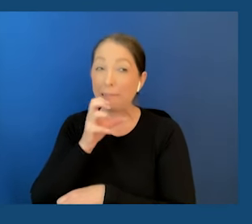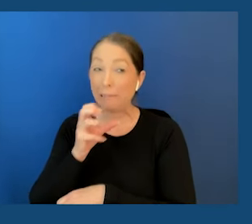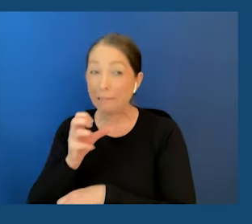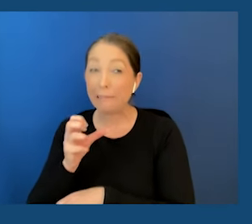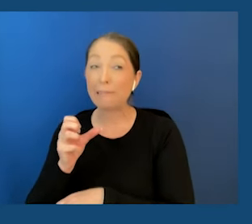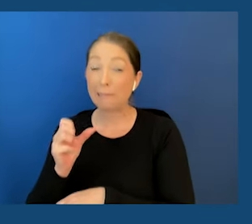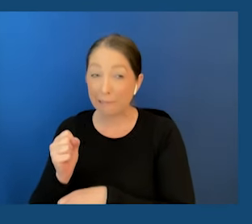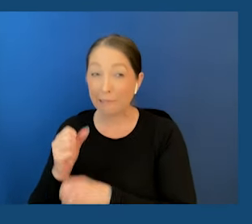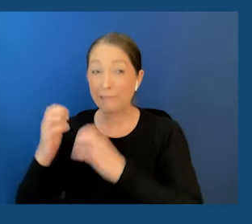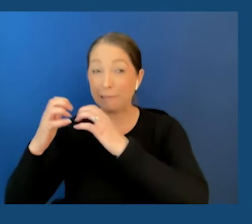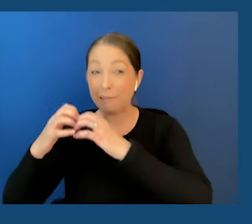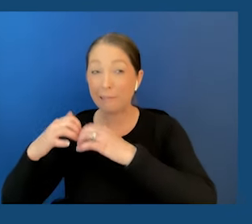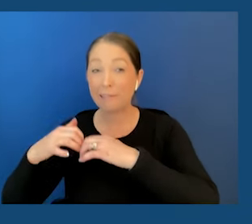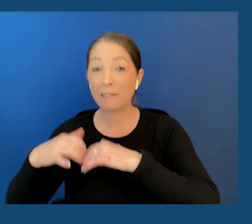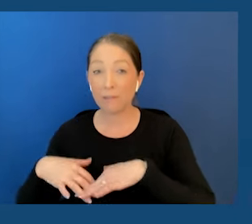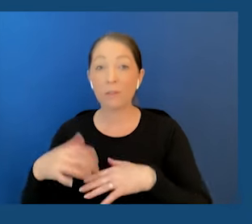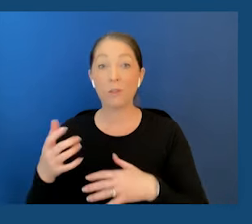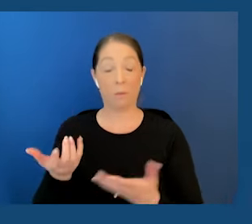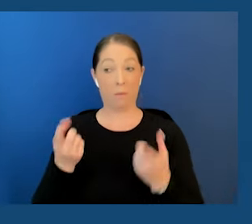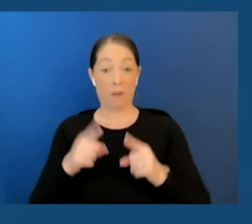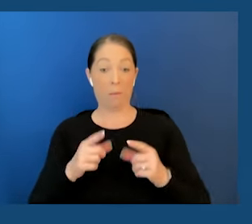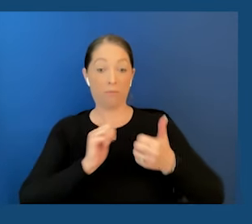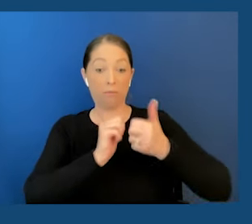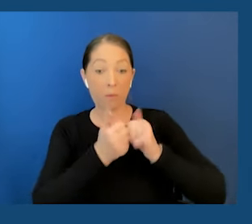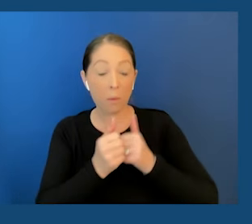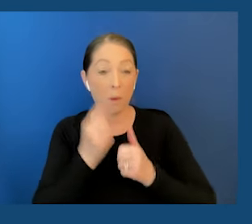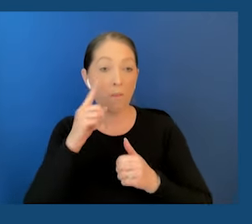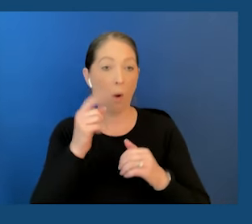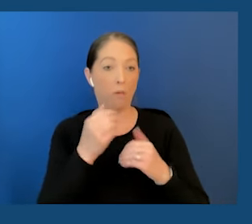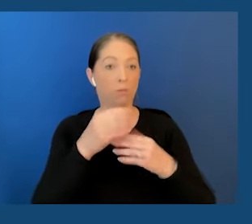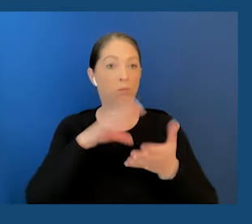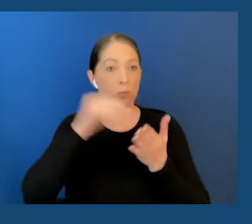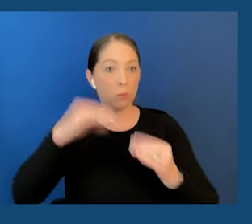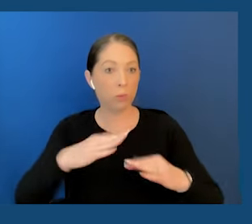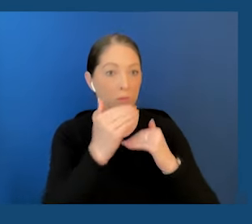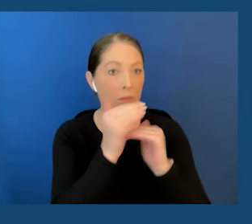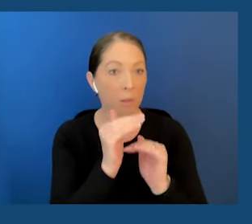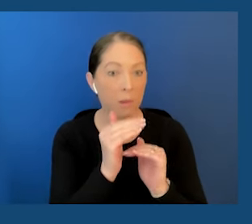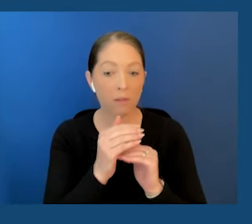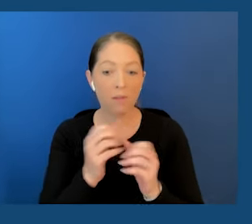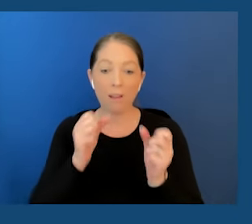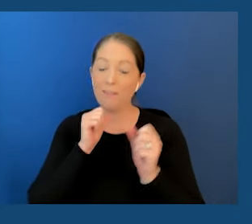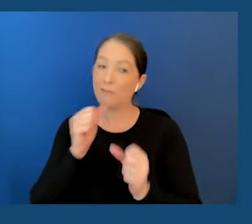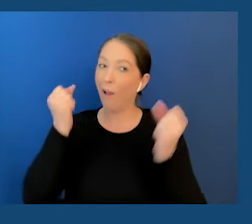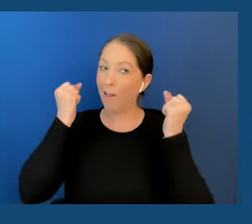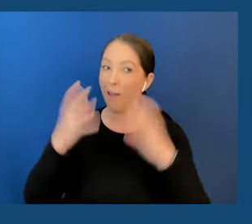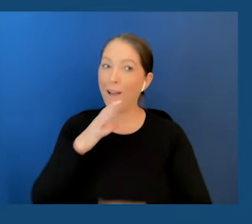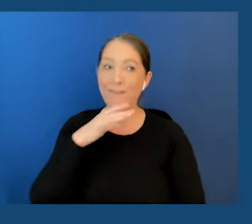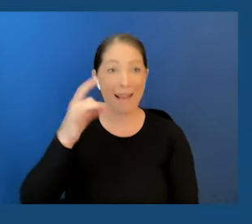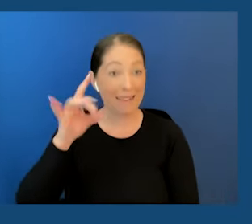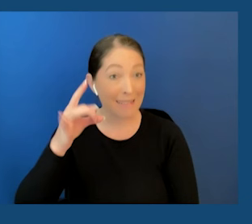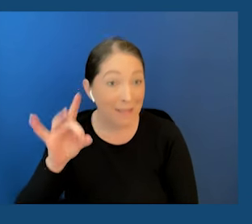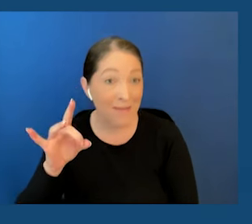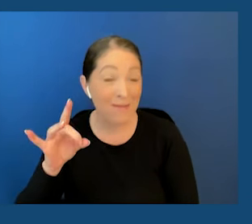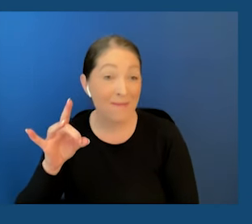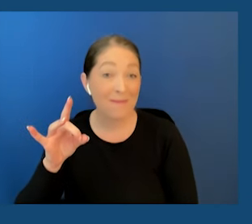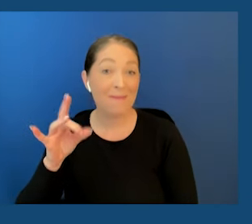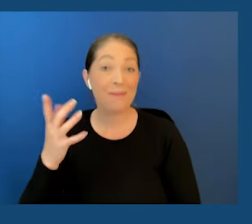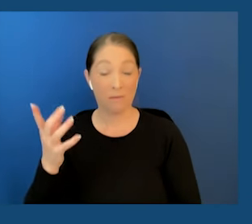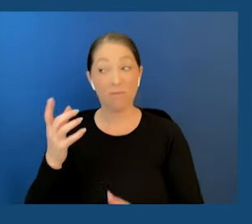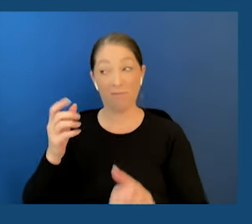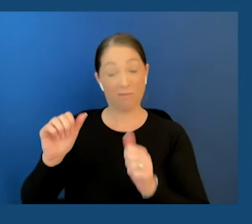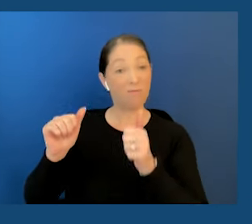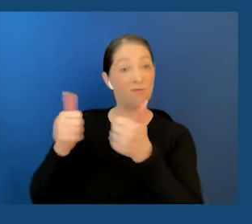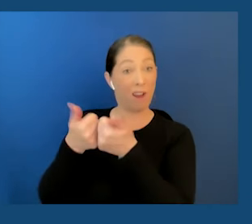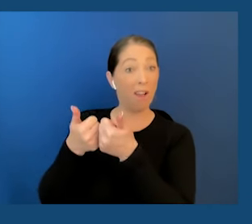in competition for a limited number of students, you think about this, there aren't many 18-year-olds anymore. That's a challenge that our schools are facing. We knew it was